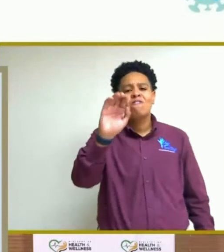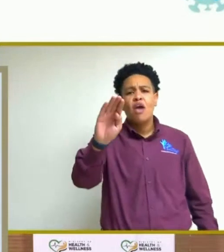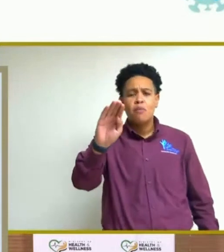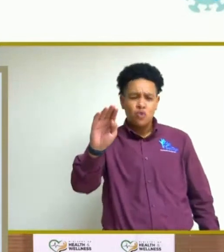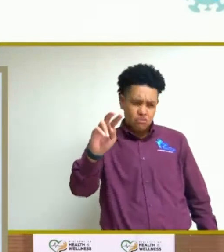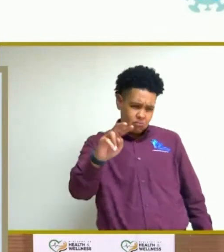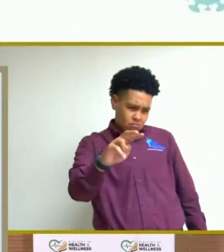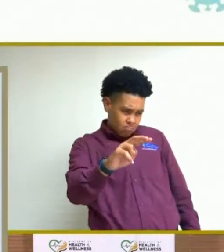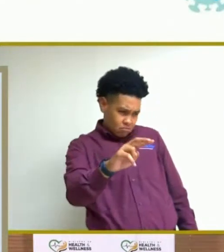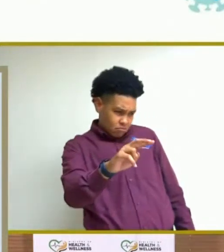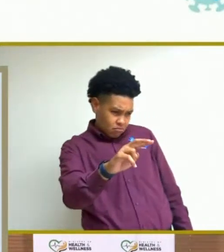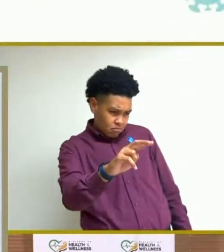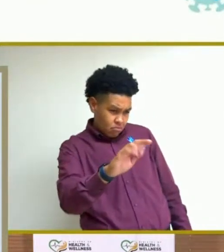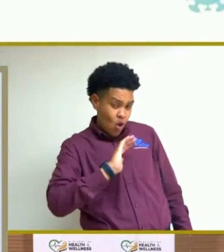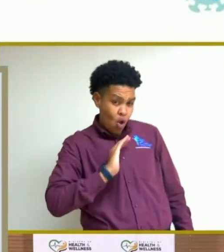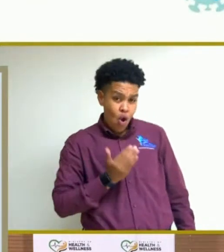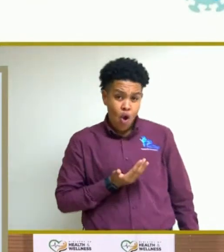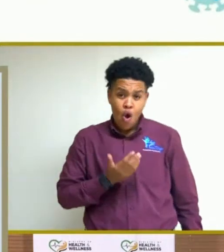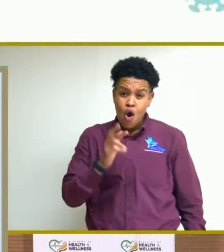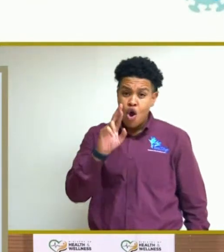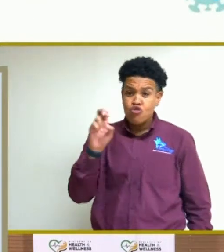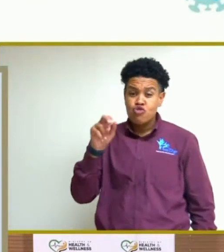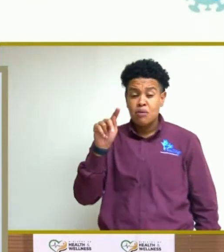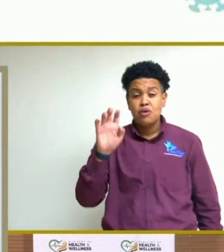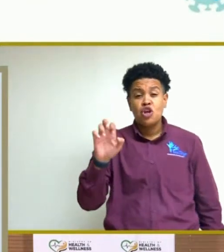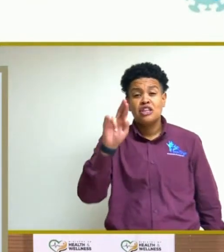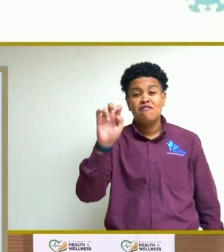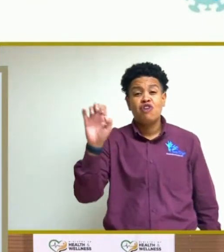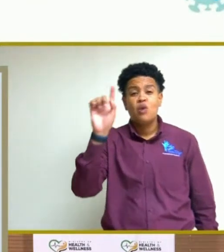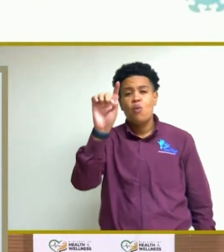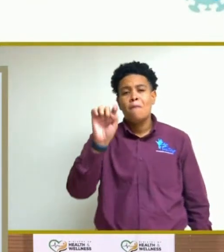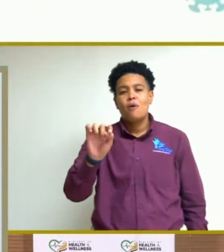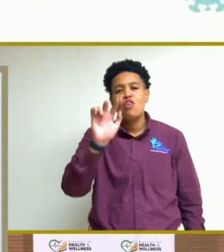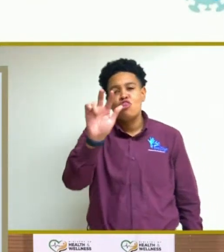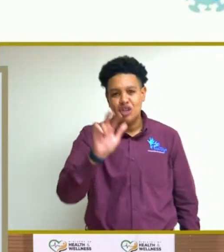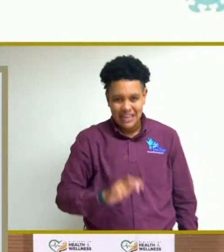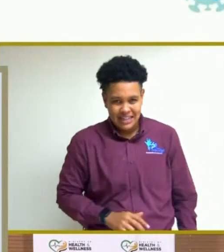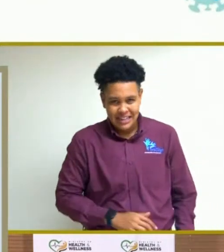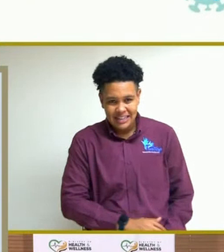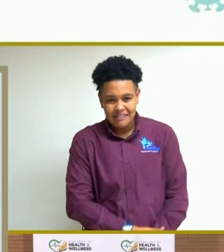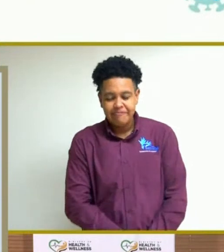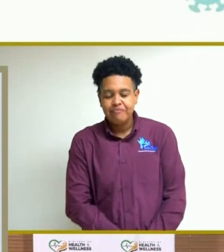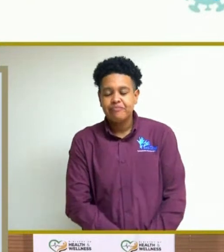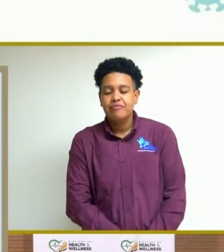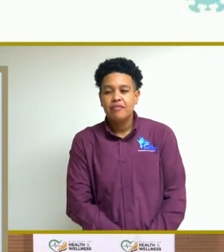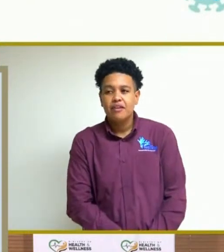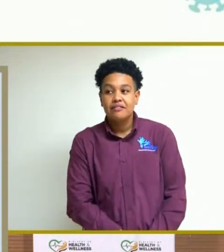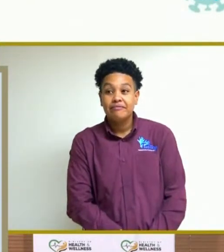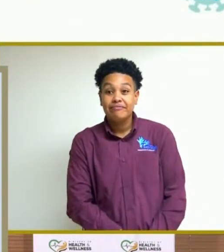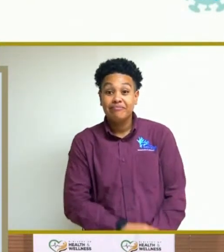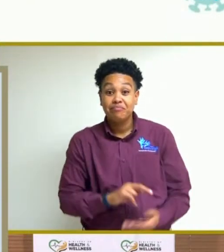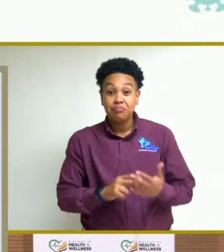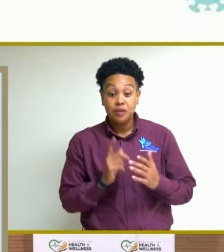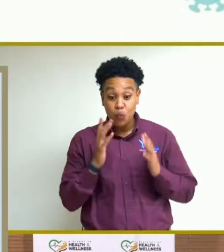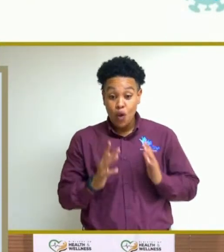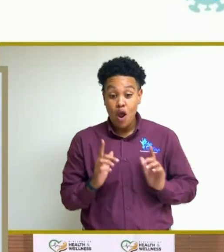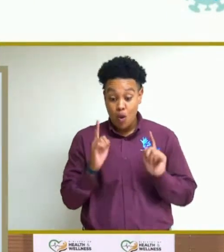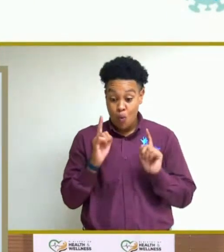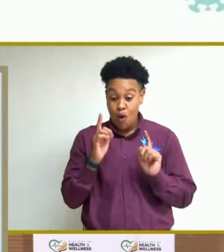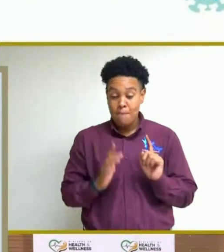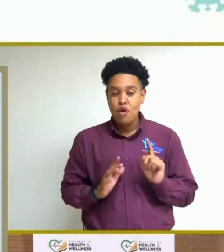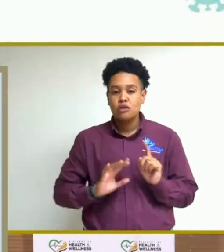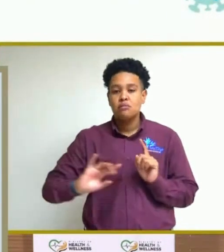recognized that our reproductive rate was at 1.3. And measures were introduced at